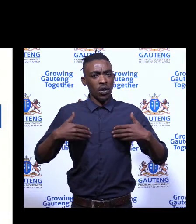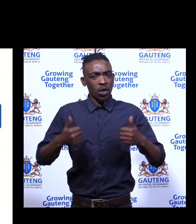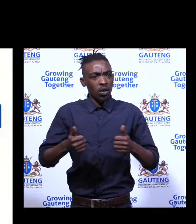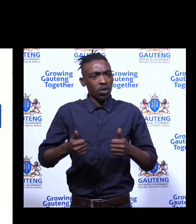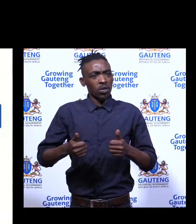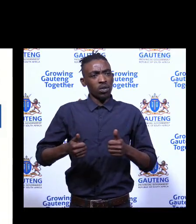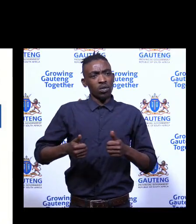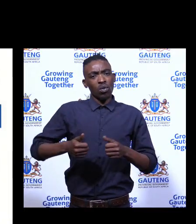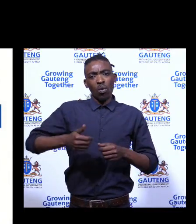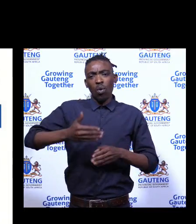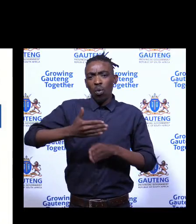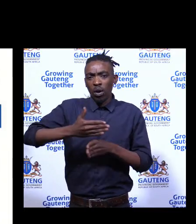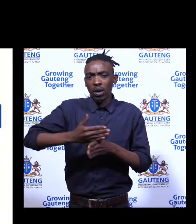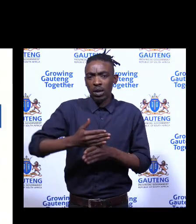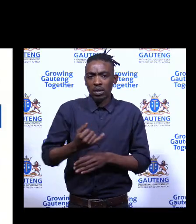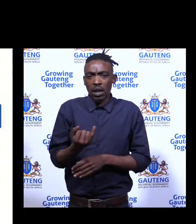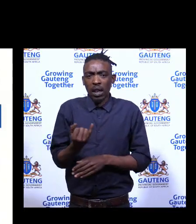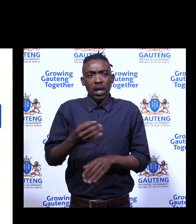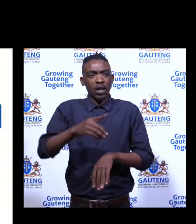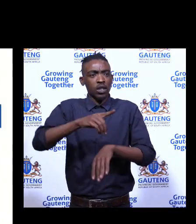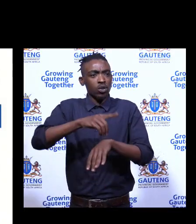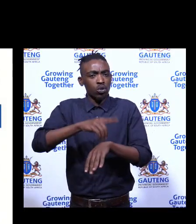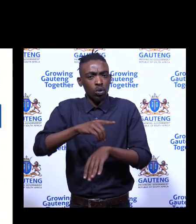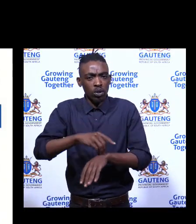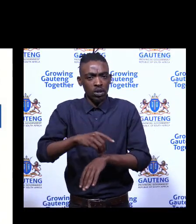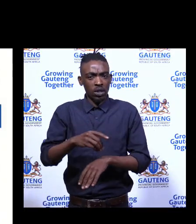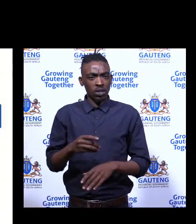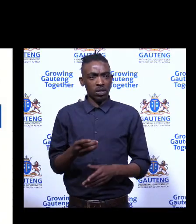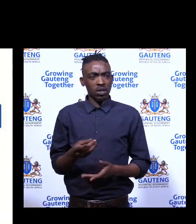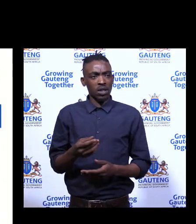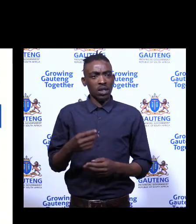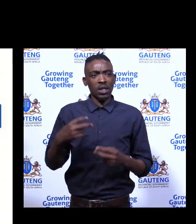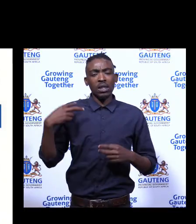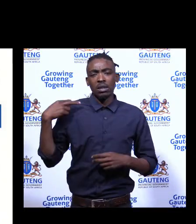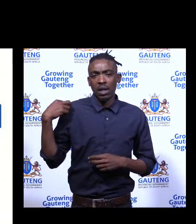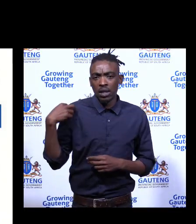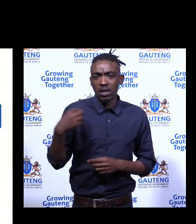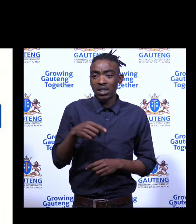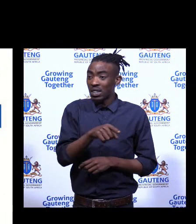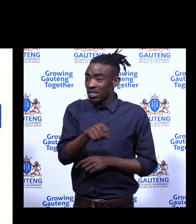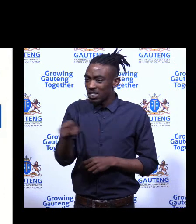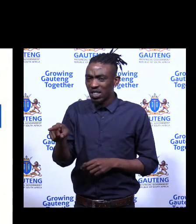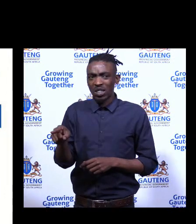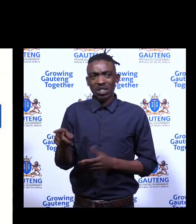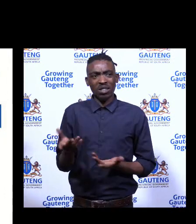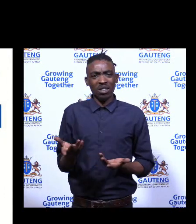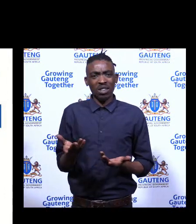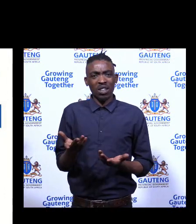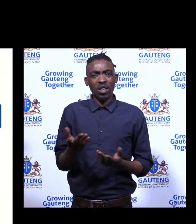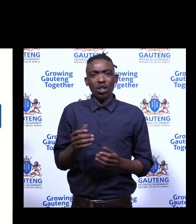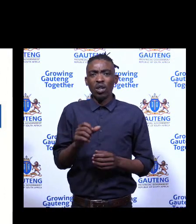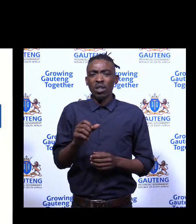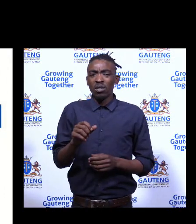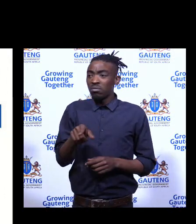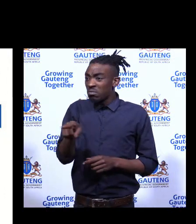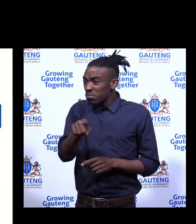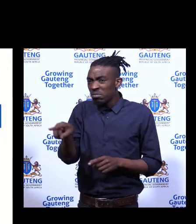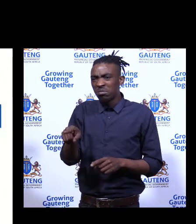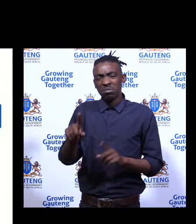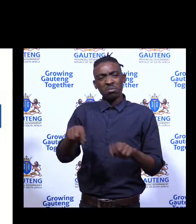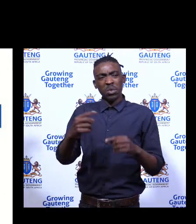workers within the facilities to prevent even further spreading. And in this